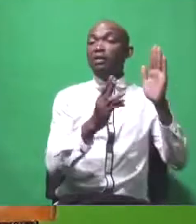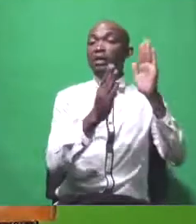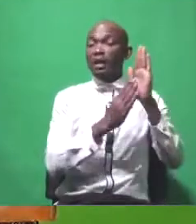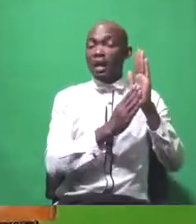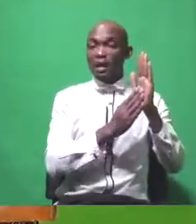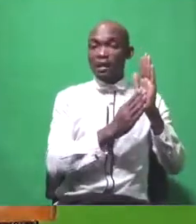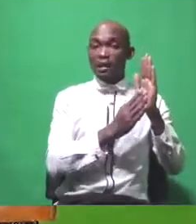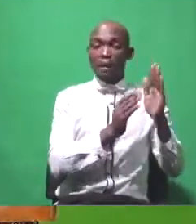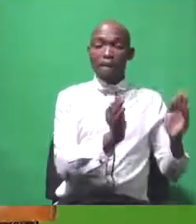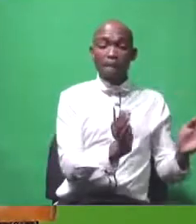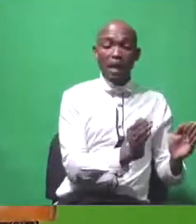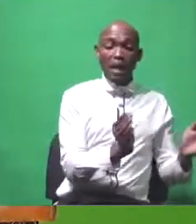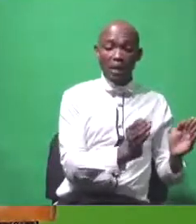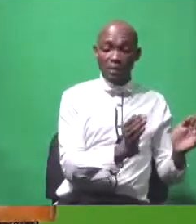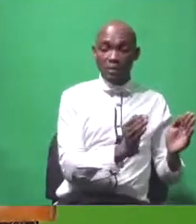179, balance